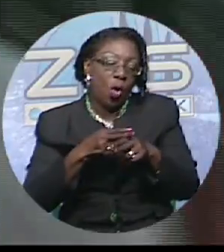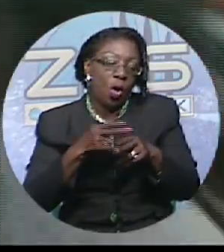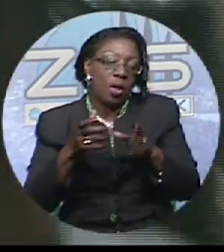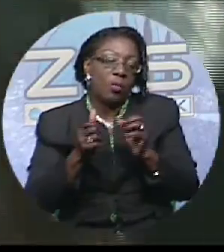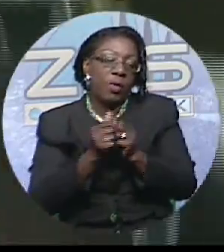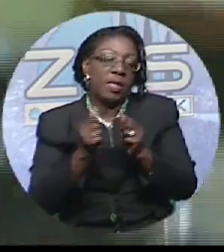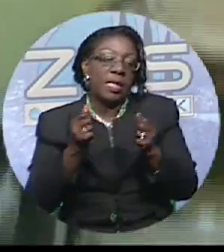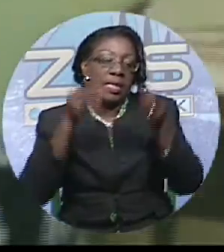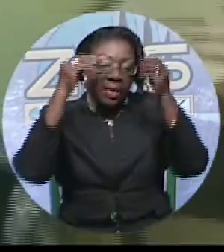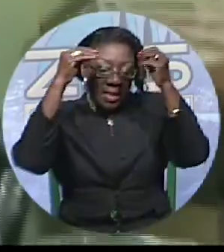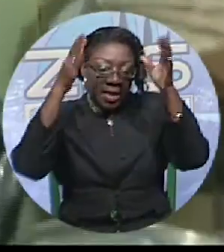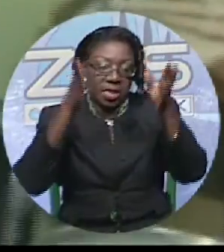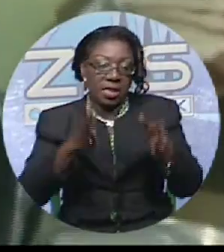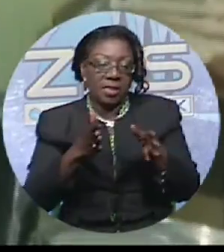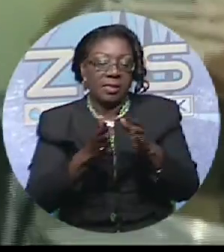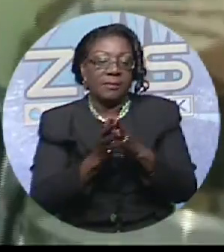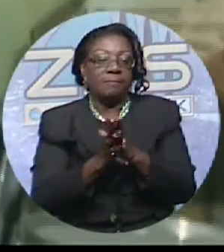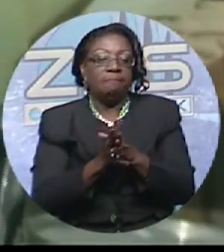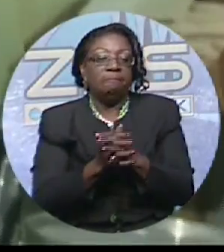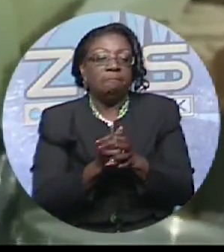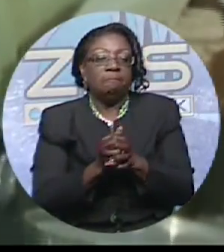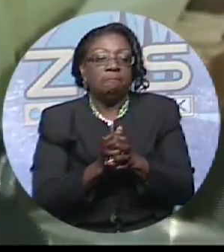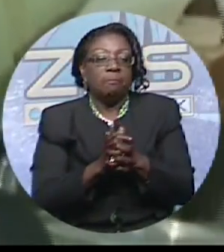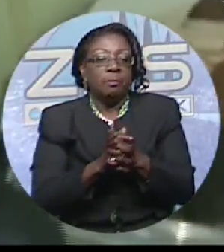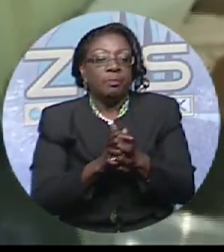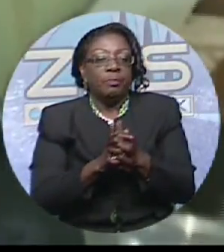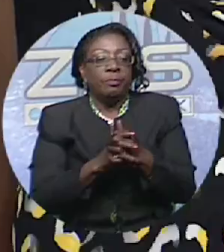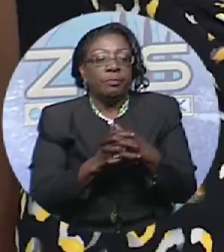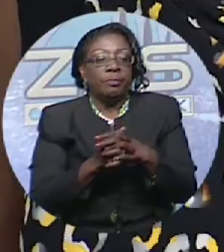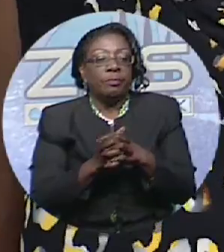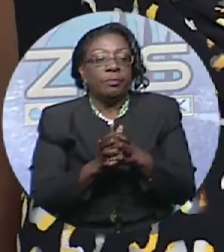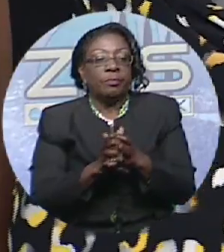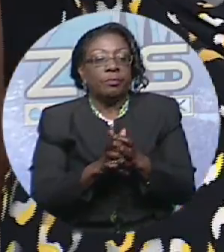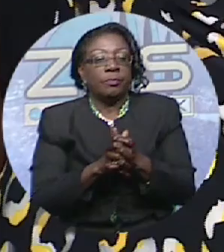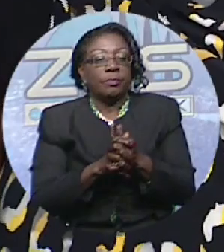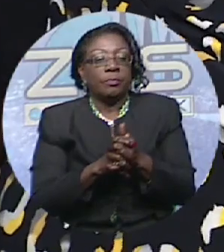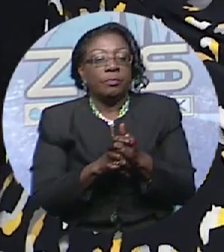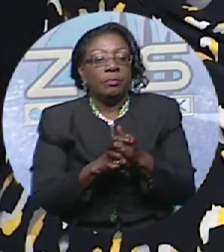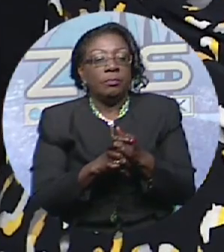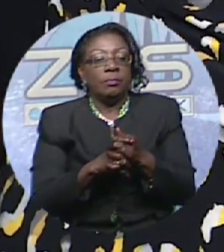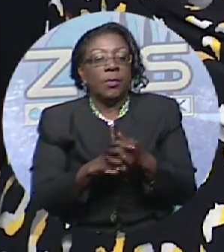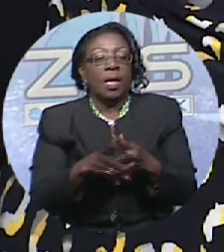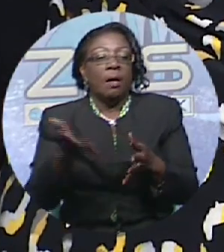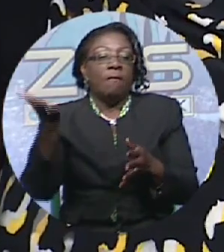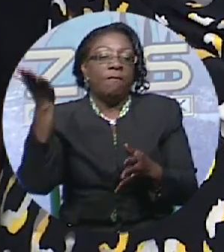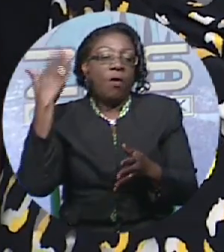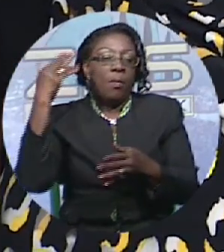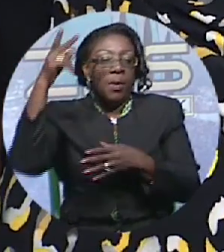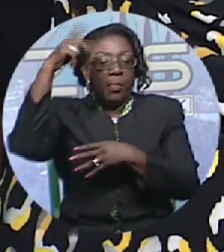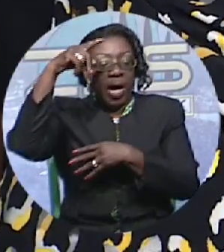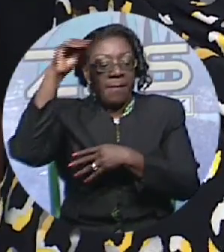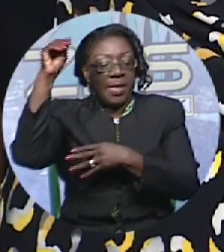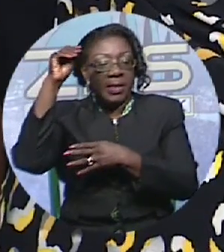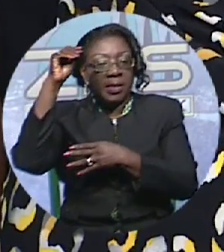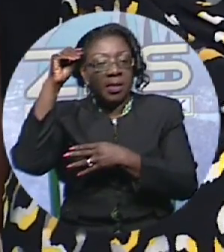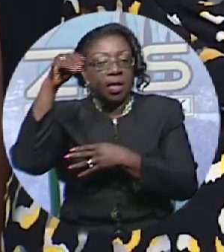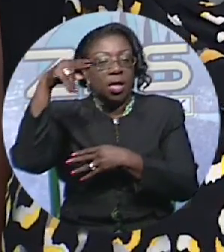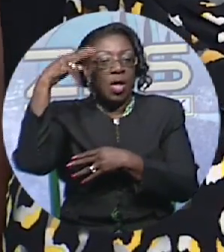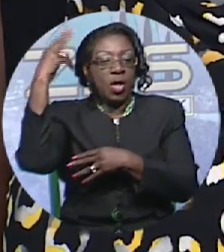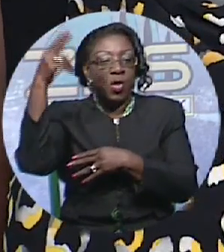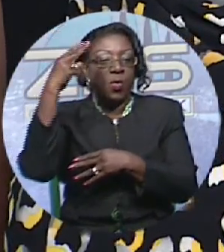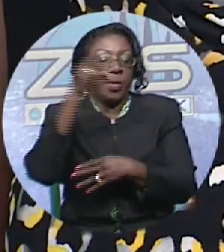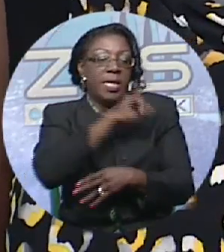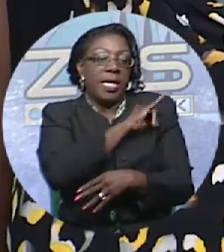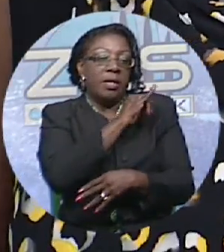to be vetted by the Royal Bahamas Police Force. Former Prime Minister Hubert Ingraham will lead a Commonwealth